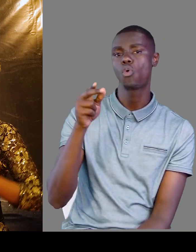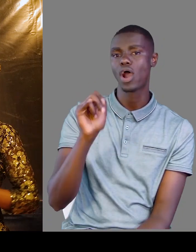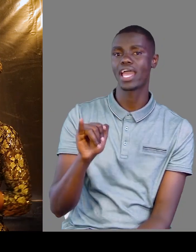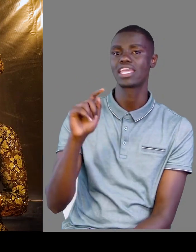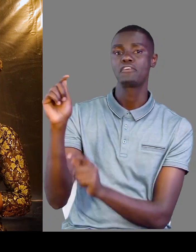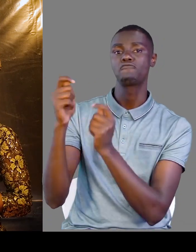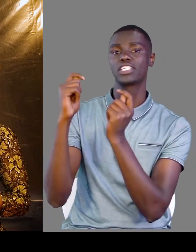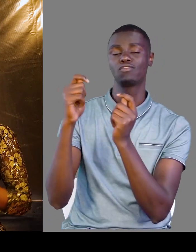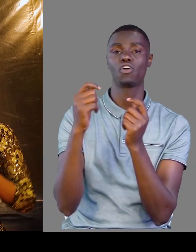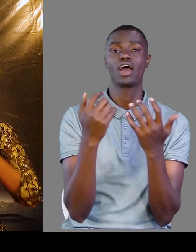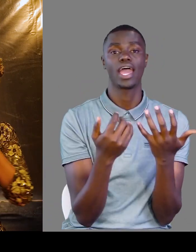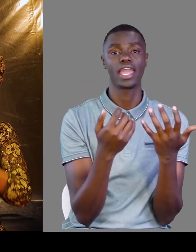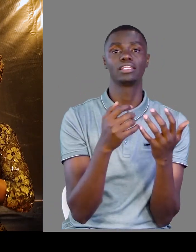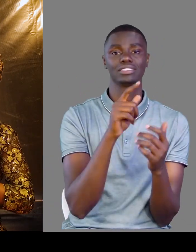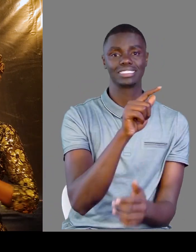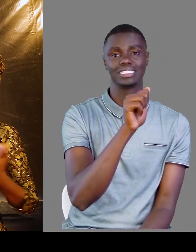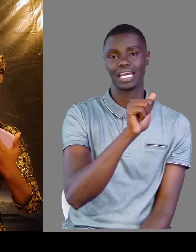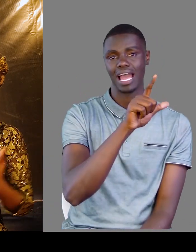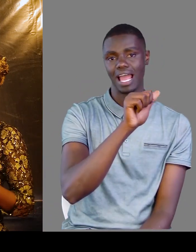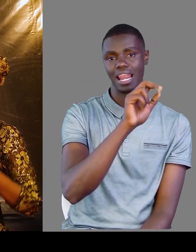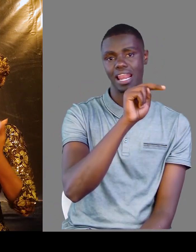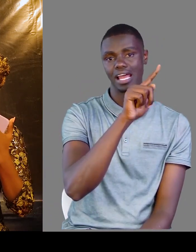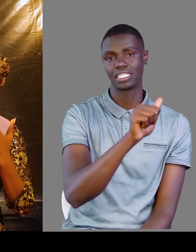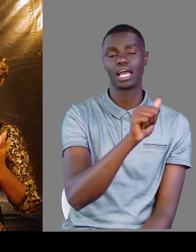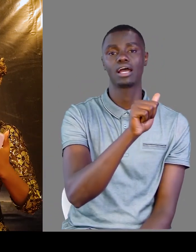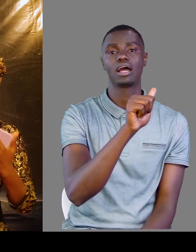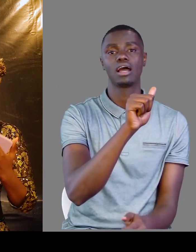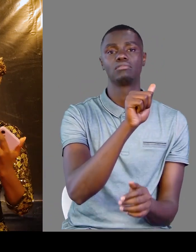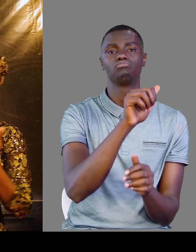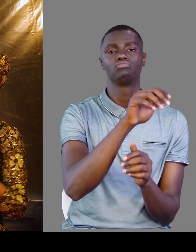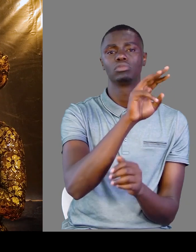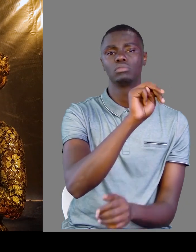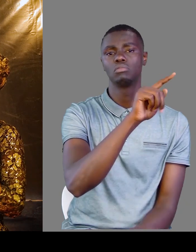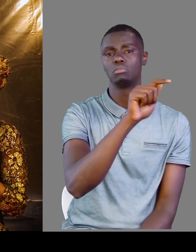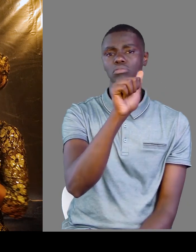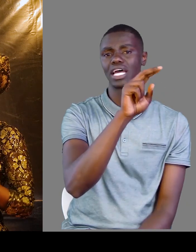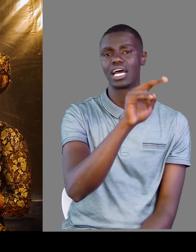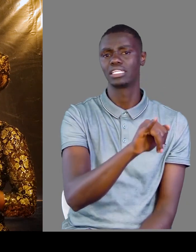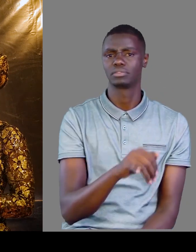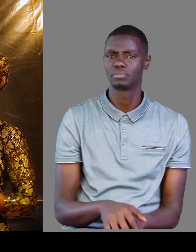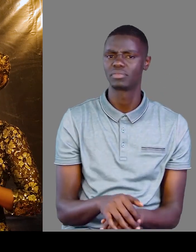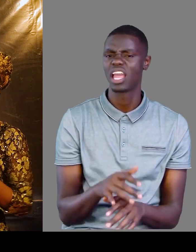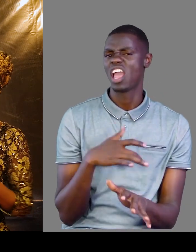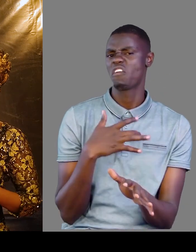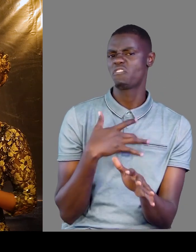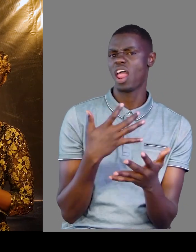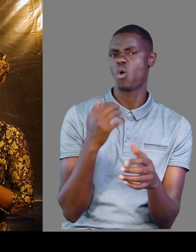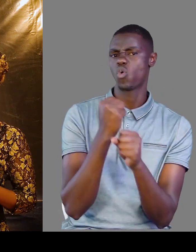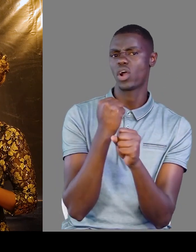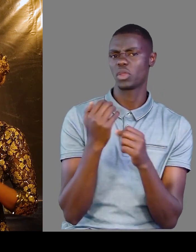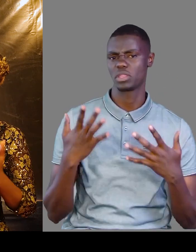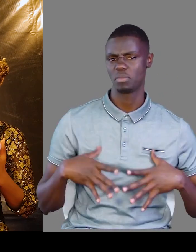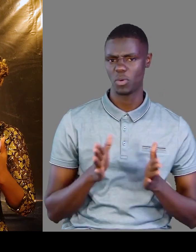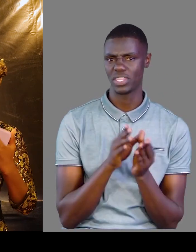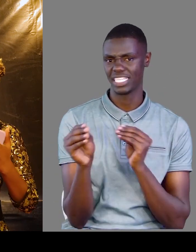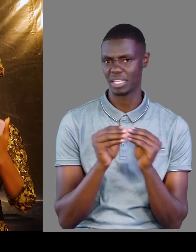we have Uhai Fest and a show which is coming, which is inclusive. How does it feel for you working with persons with